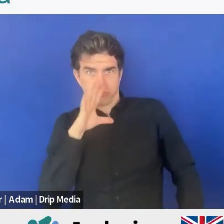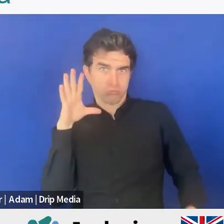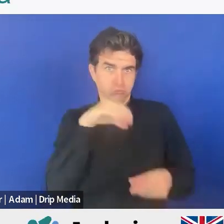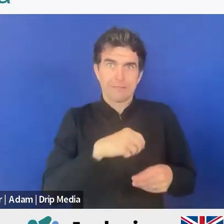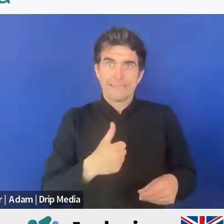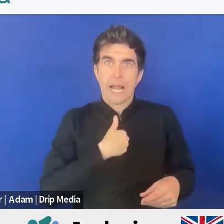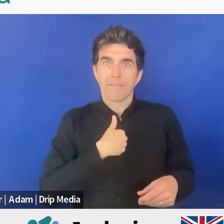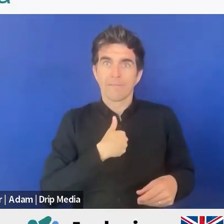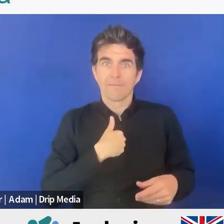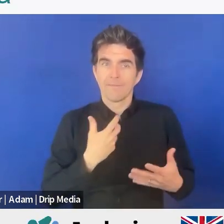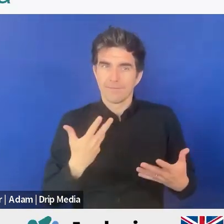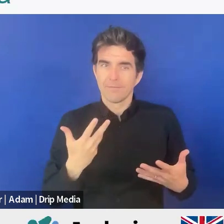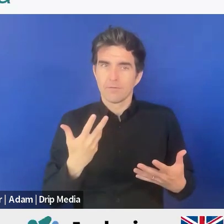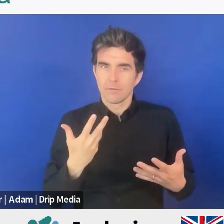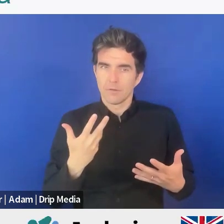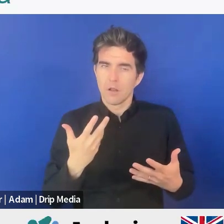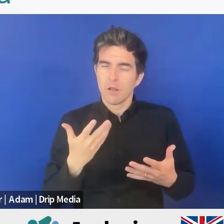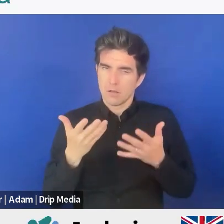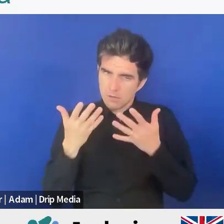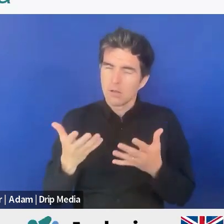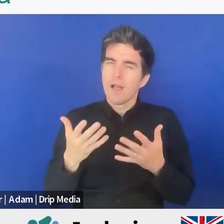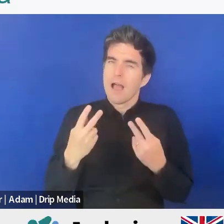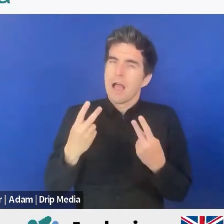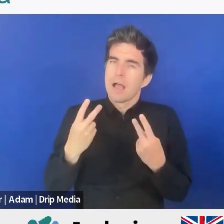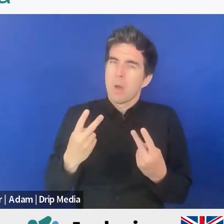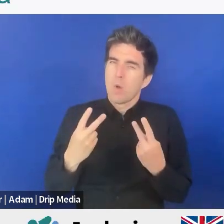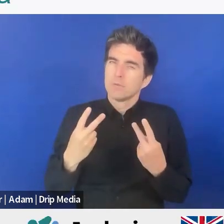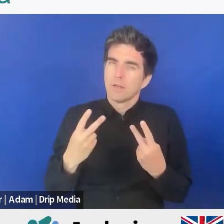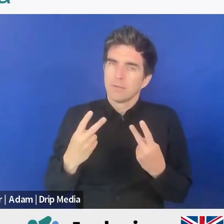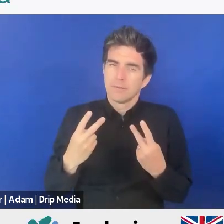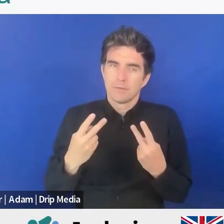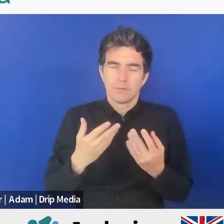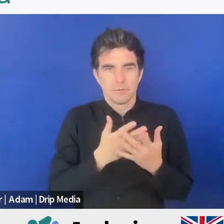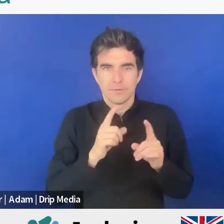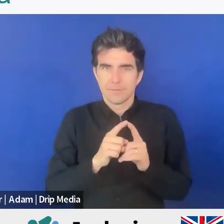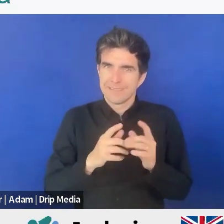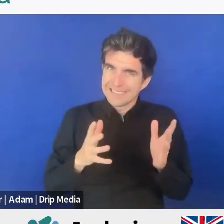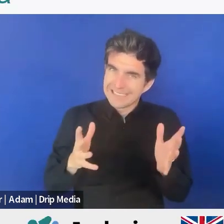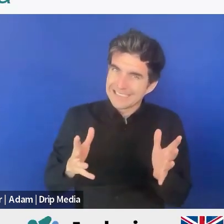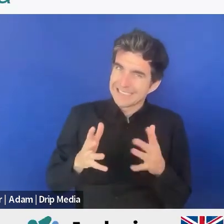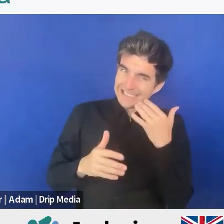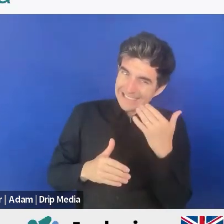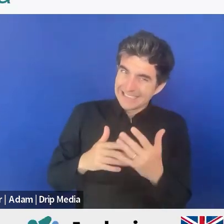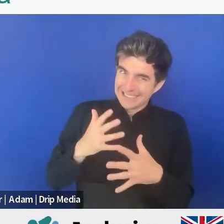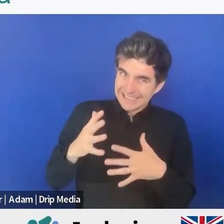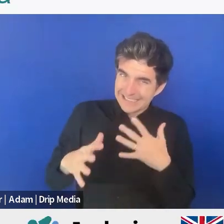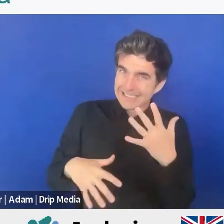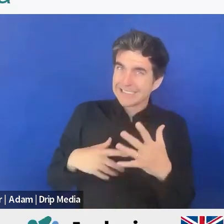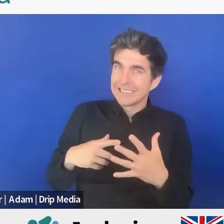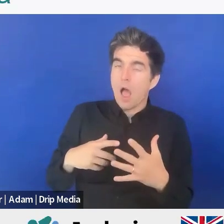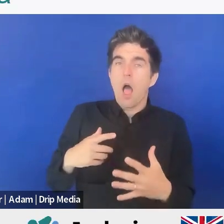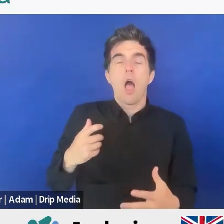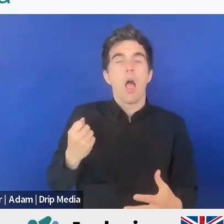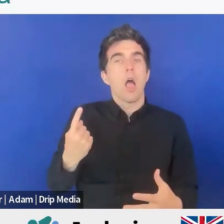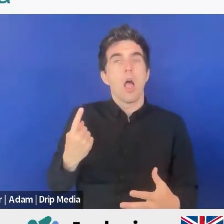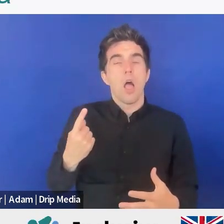how it is important to genuine support for parents and caregivers. Later, we supported her son with a